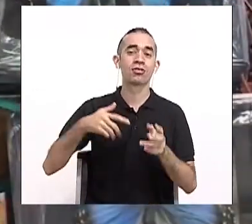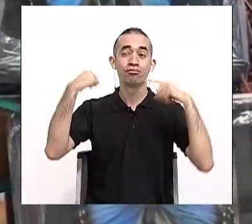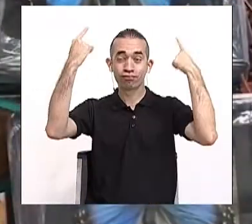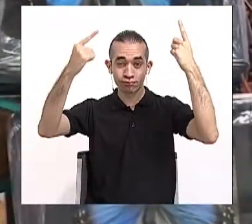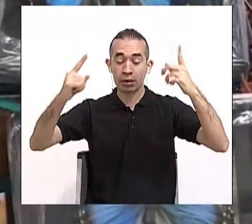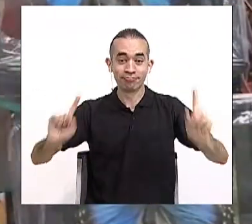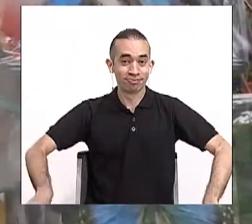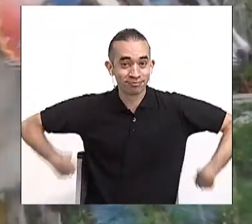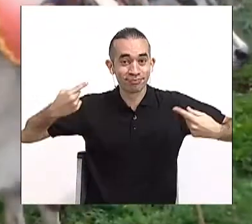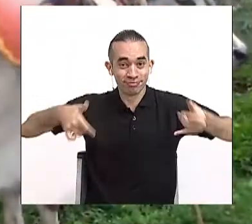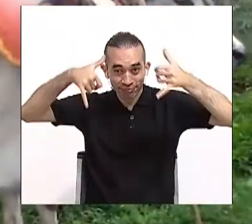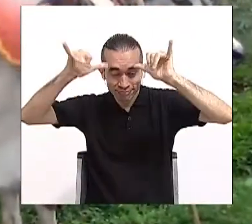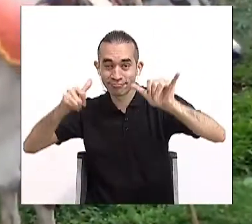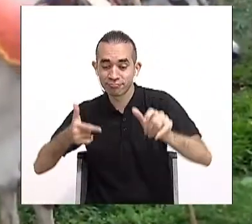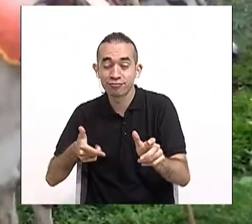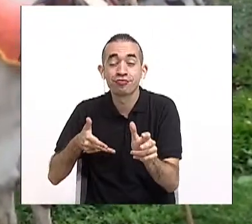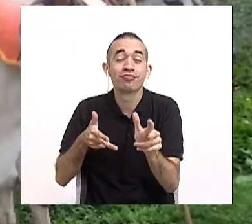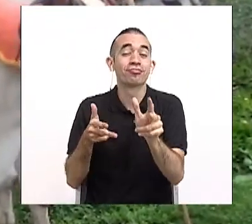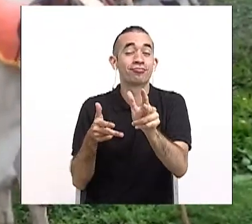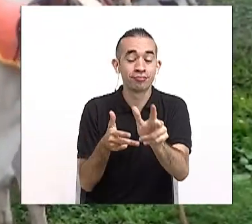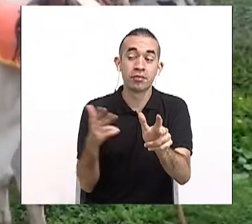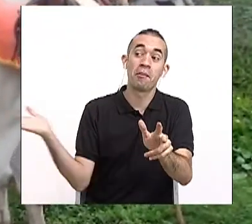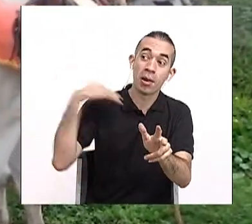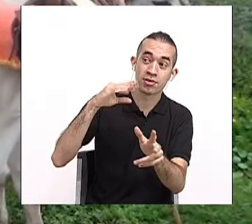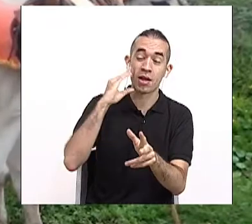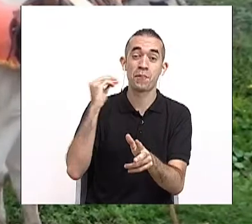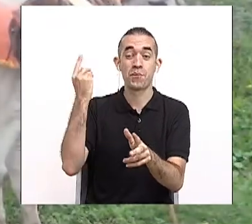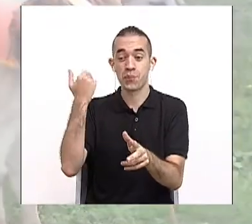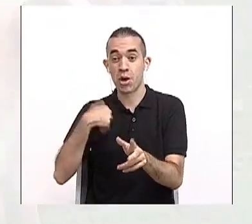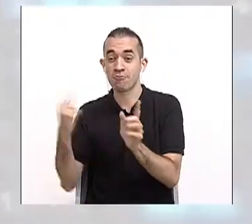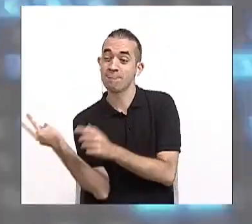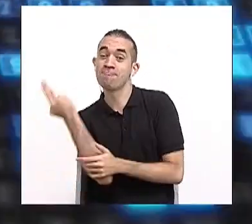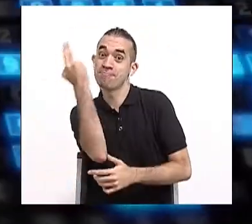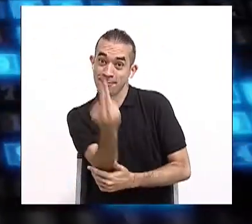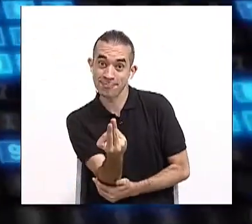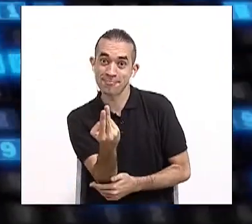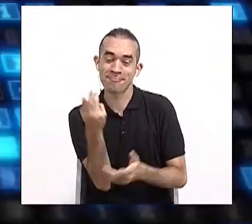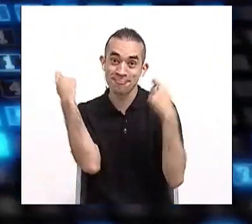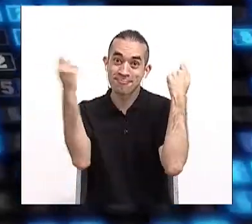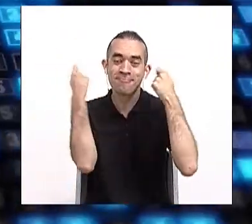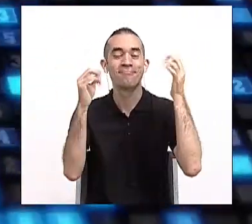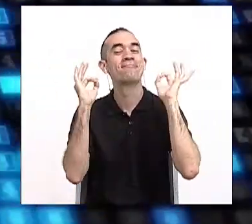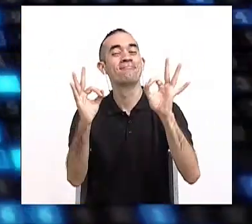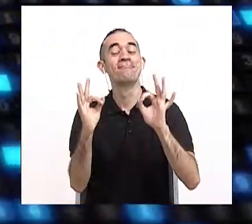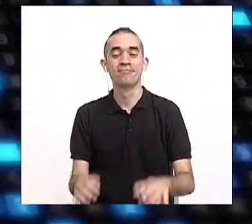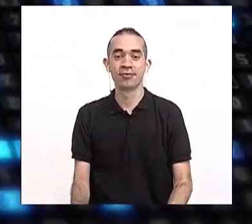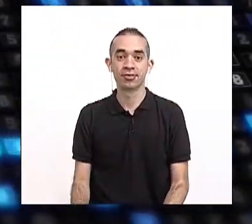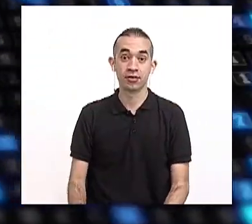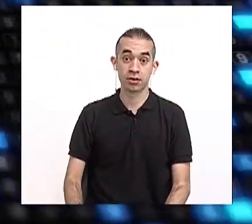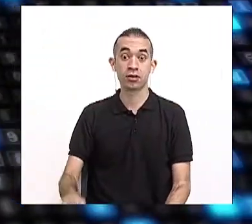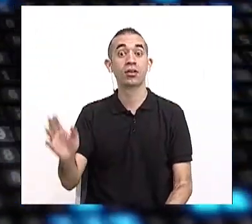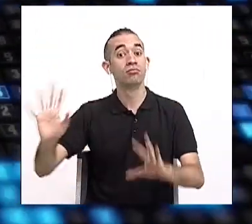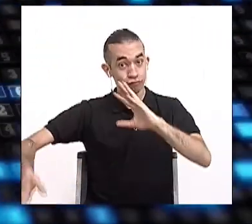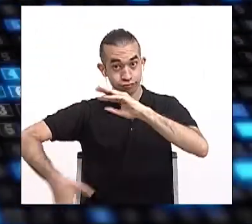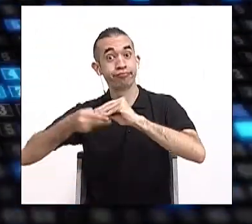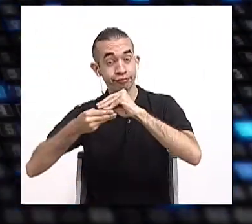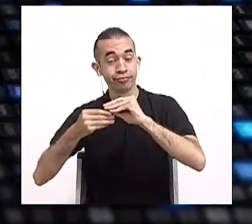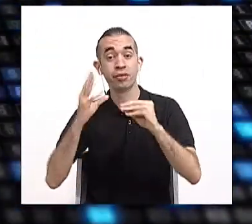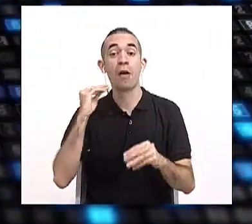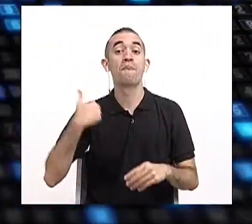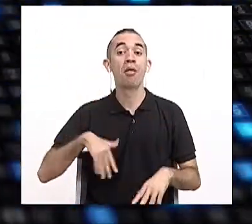see, ox cars are not a means of transportation. They represent the spirit of the country. I